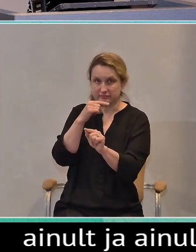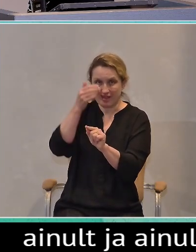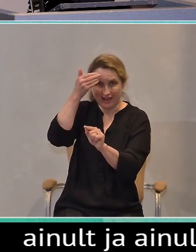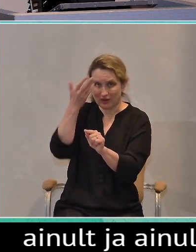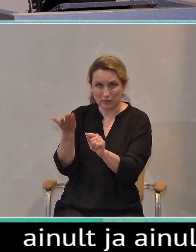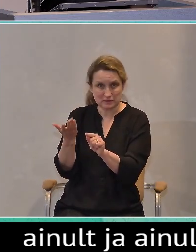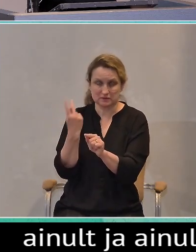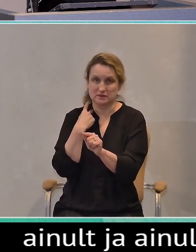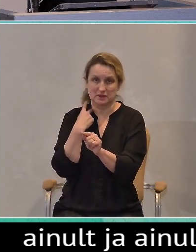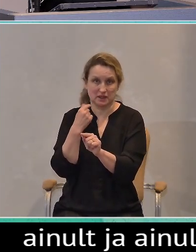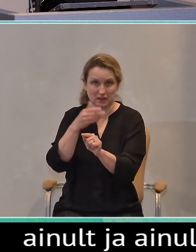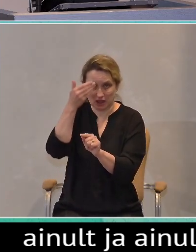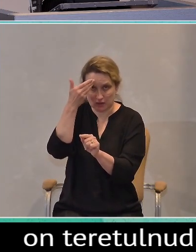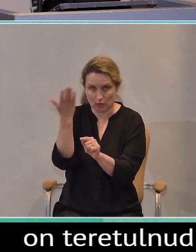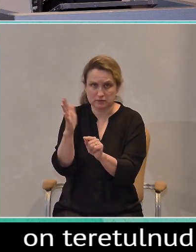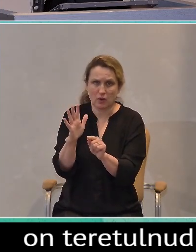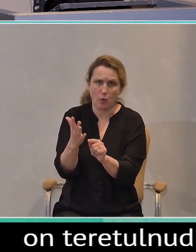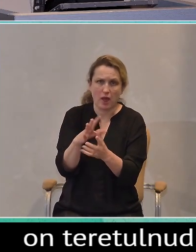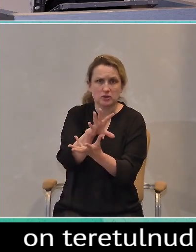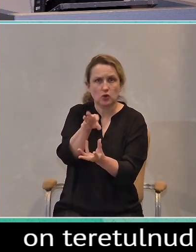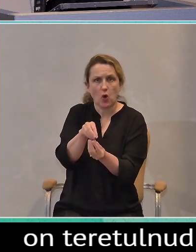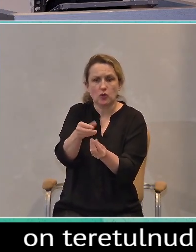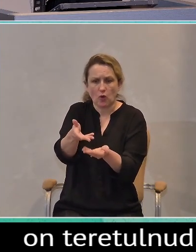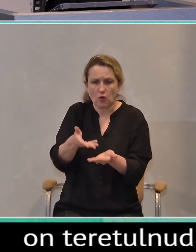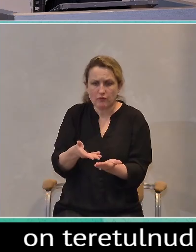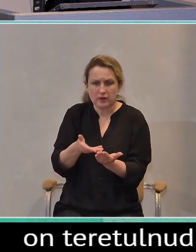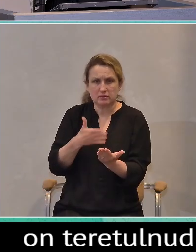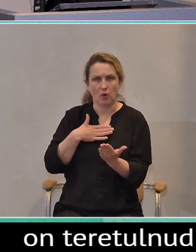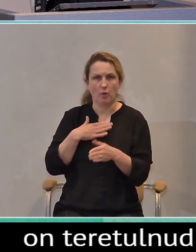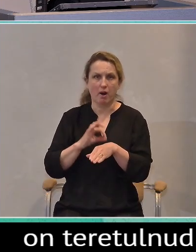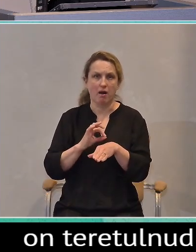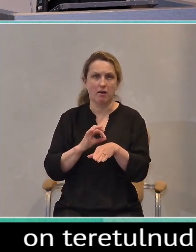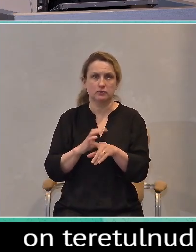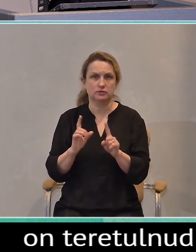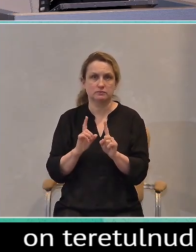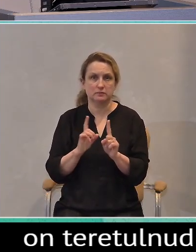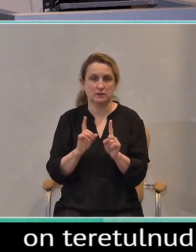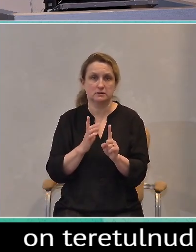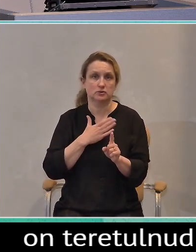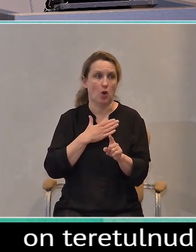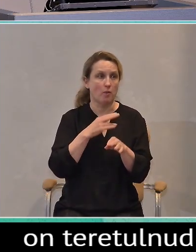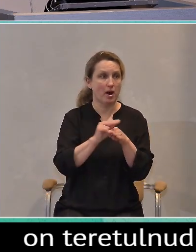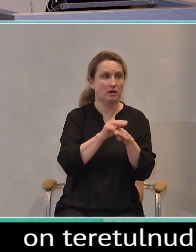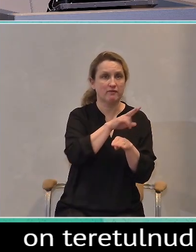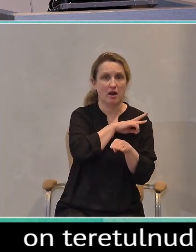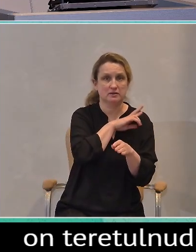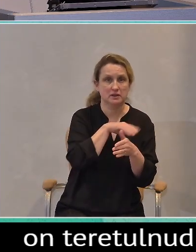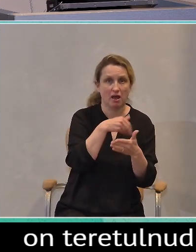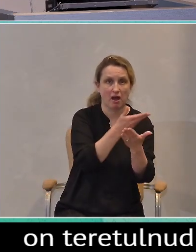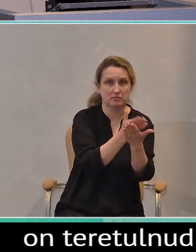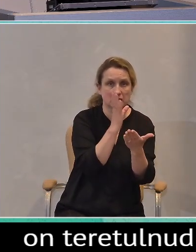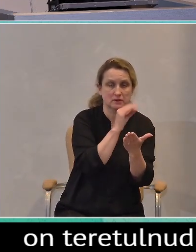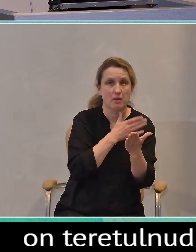the info sheets. The idea is for people not fluent in foreign languages to have an